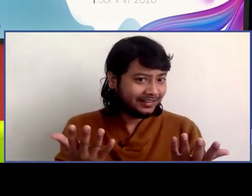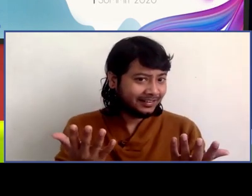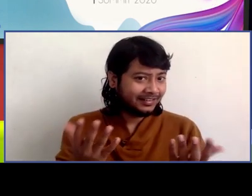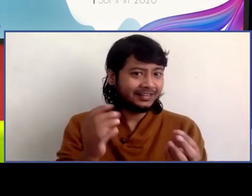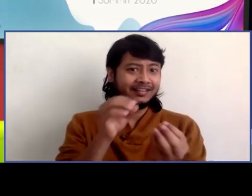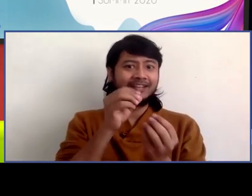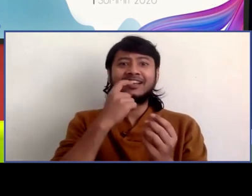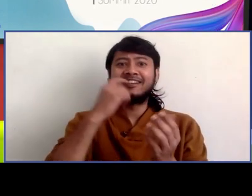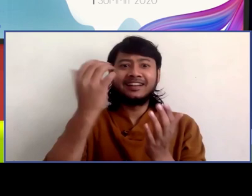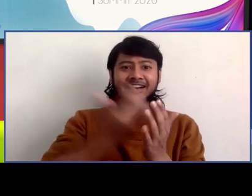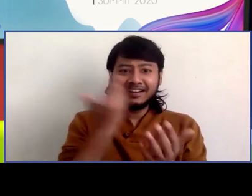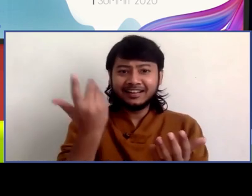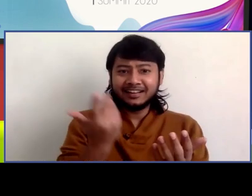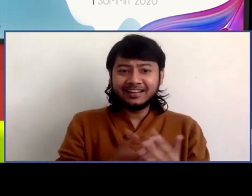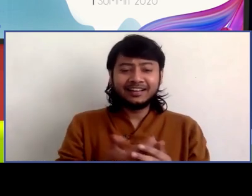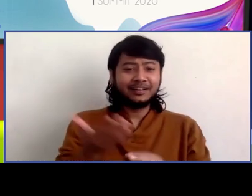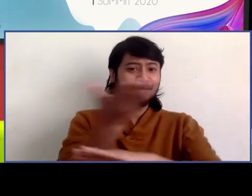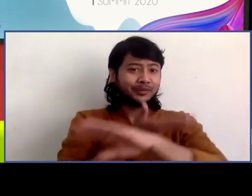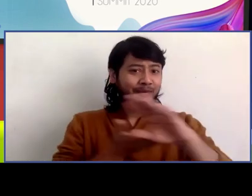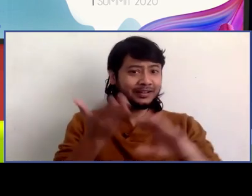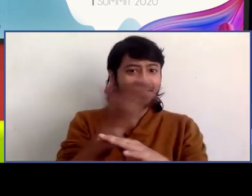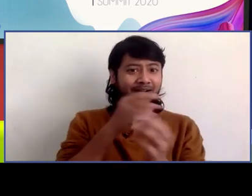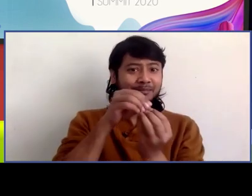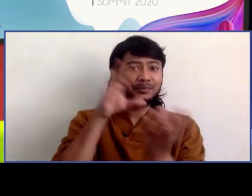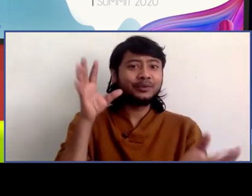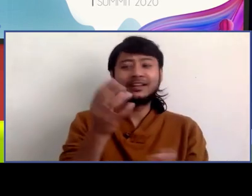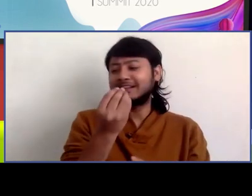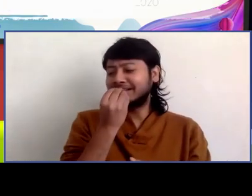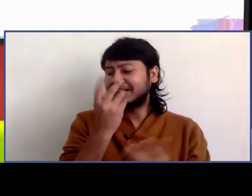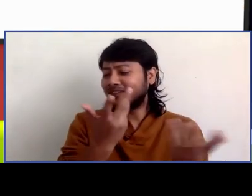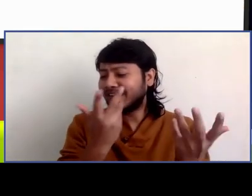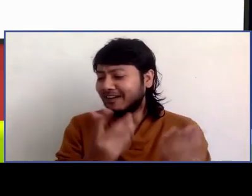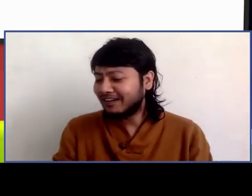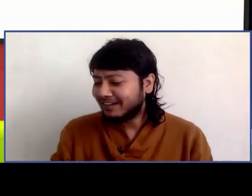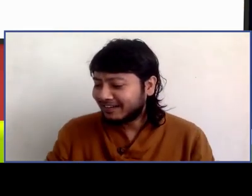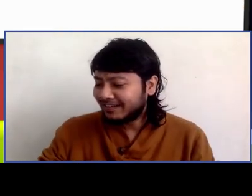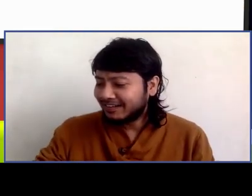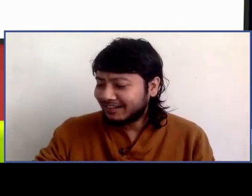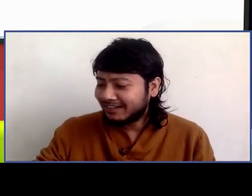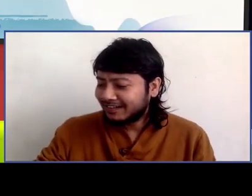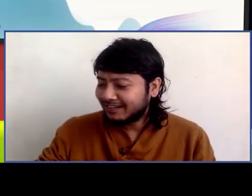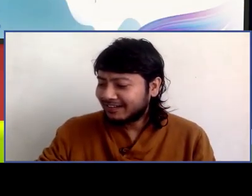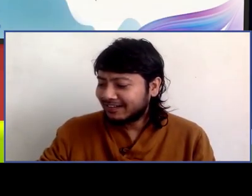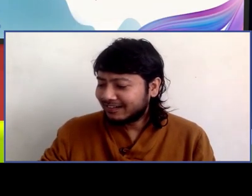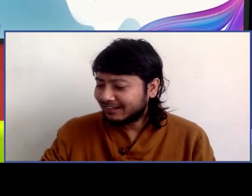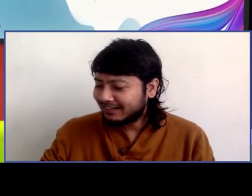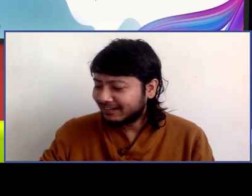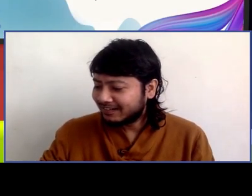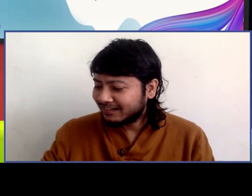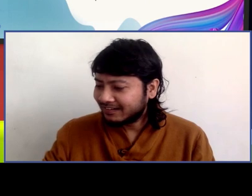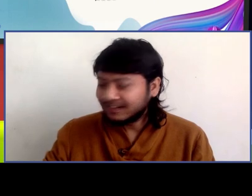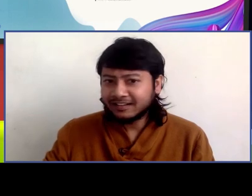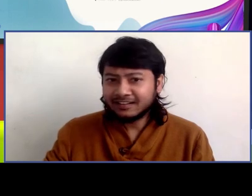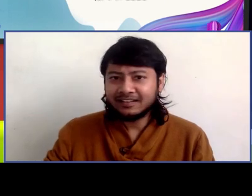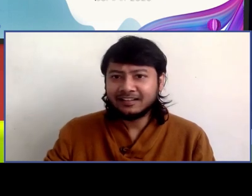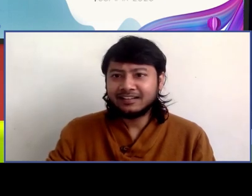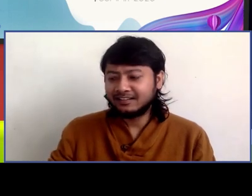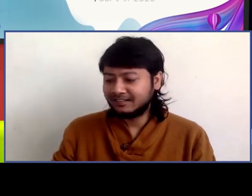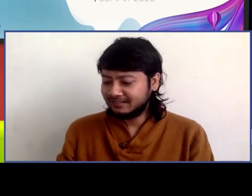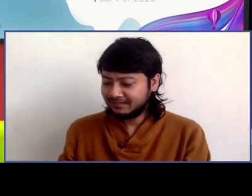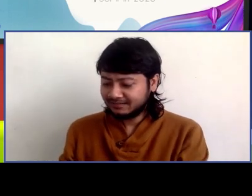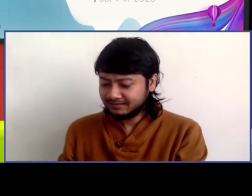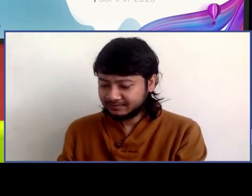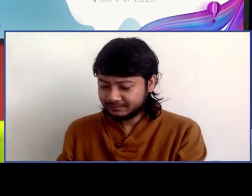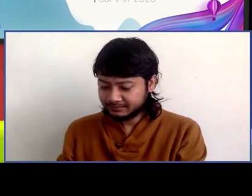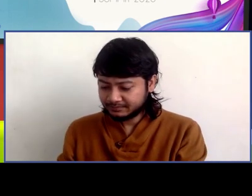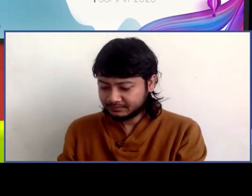khichdi. What did you have for breakfast? I had my idli, vada and dosa. And between,